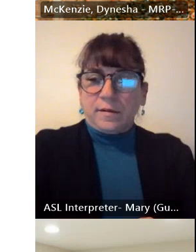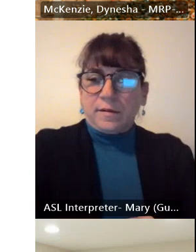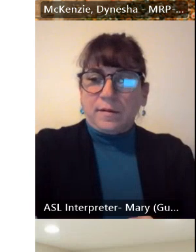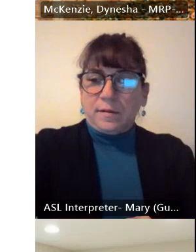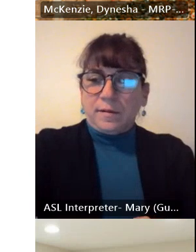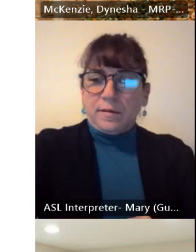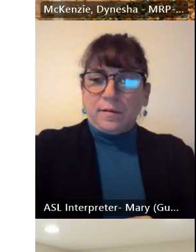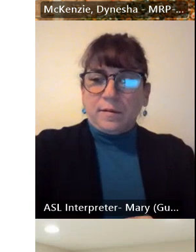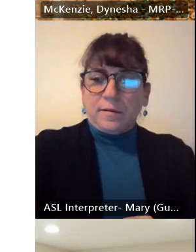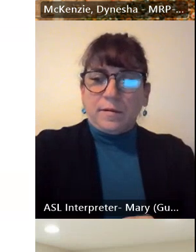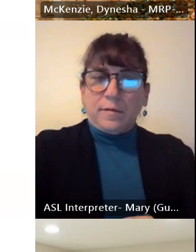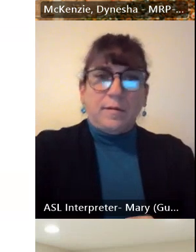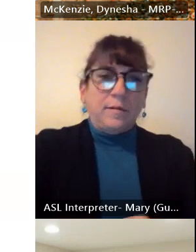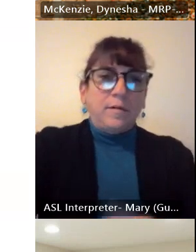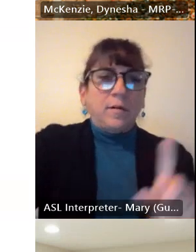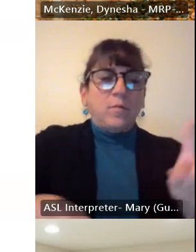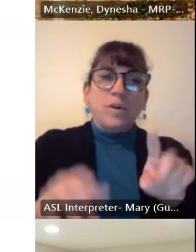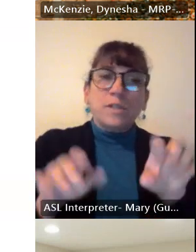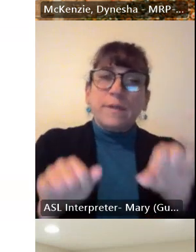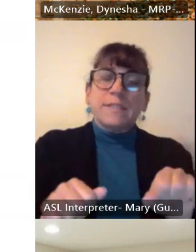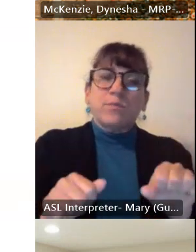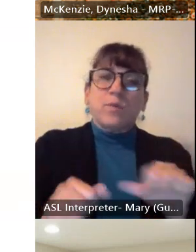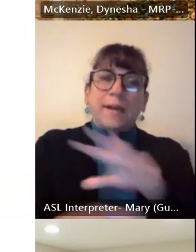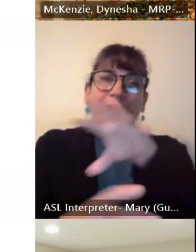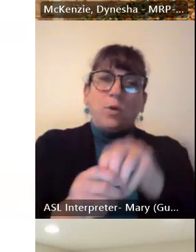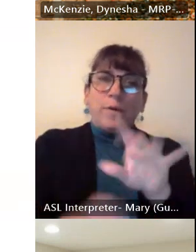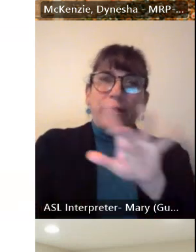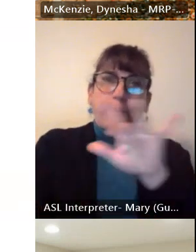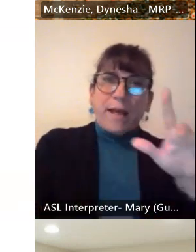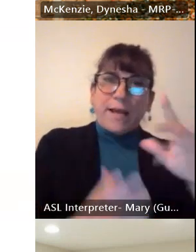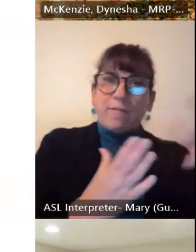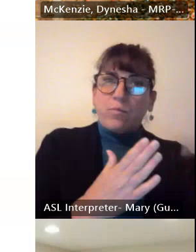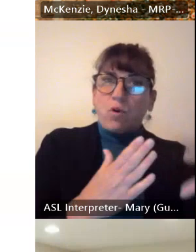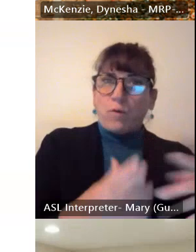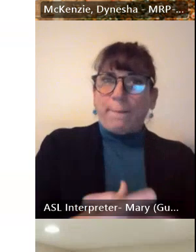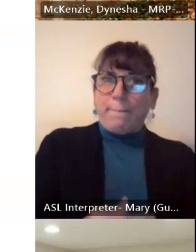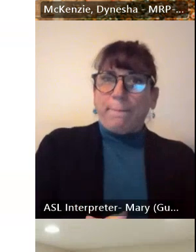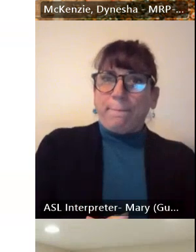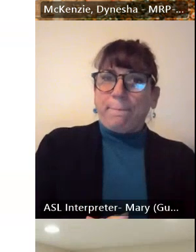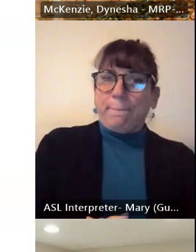Where possible, include the blank of a program.